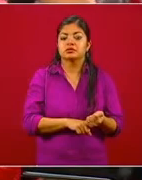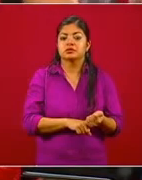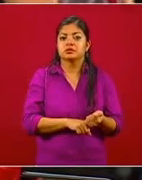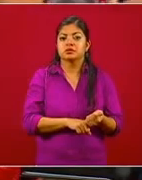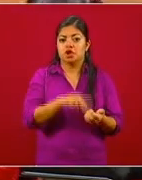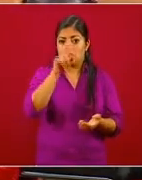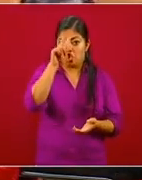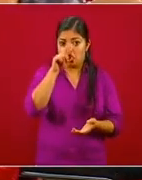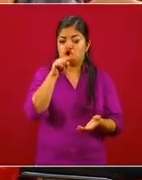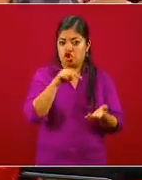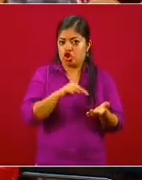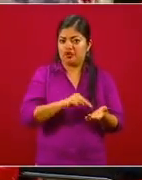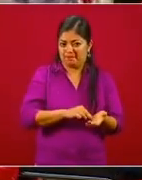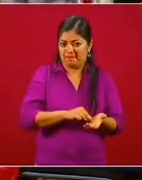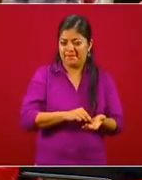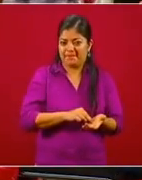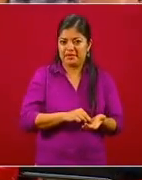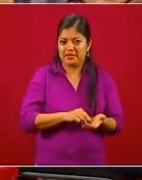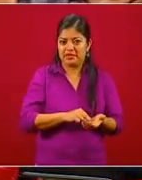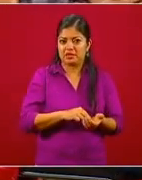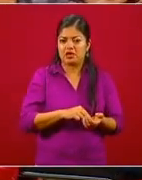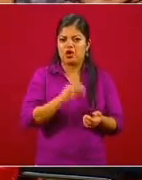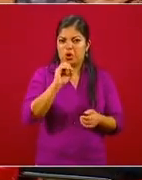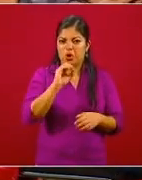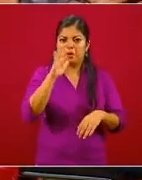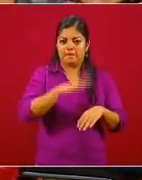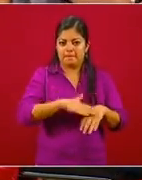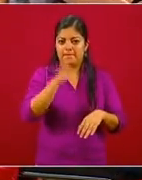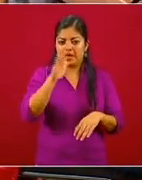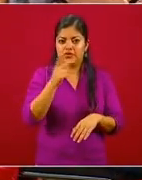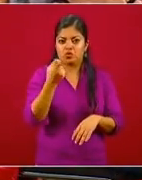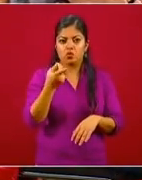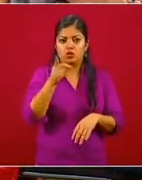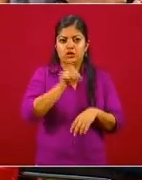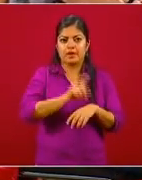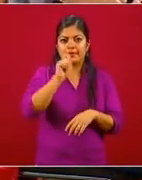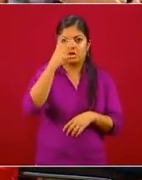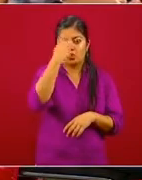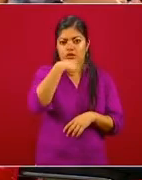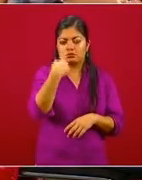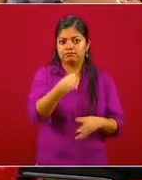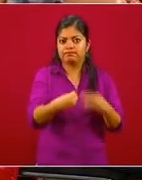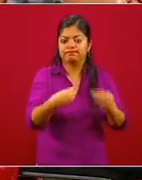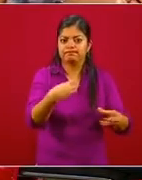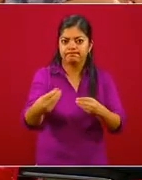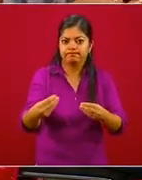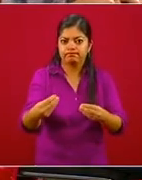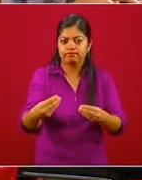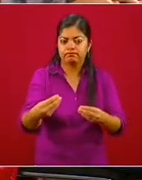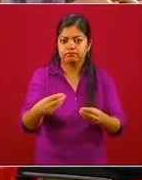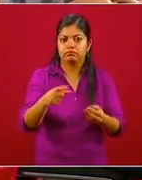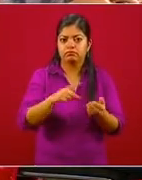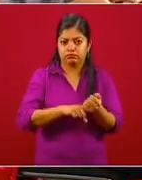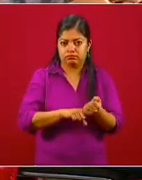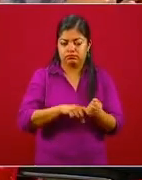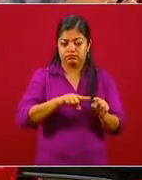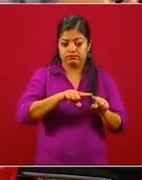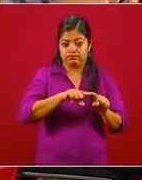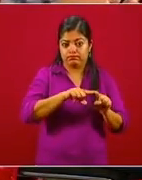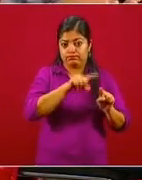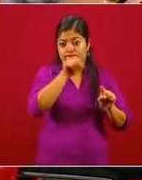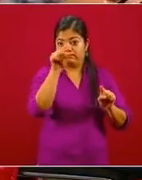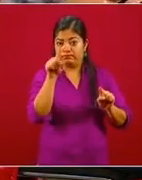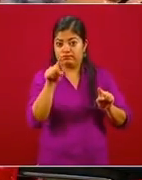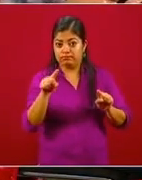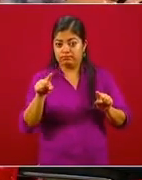already. Also, we registered more than 2,000 cases within 24 hours. Isn't